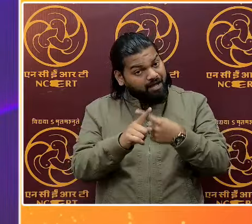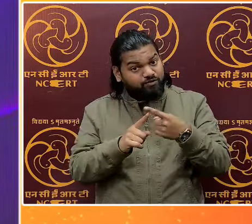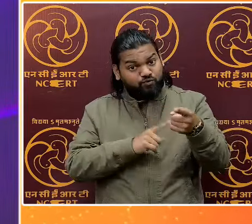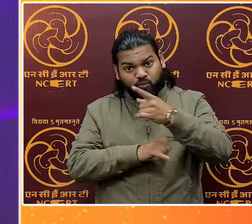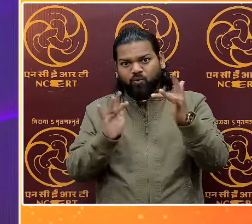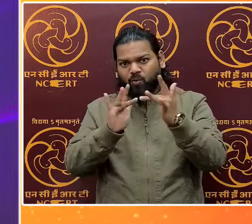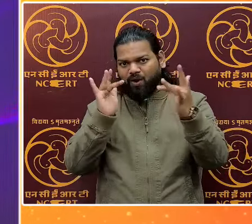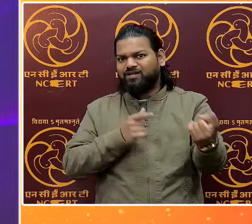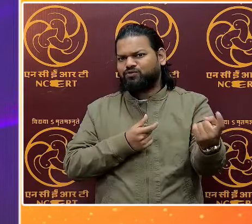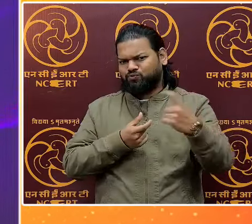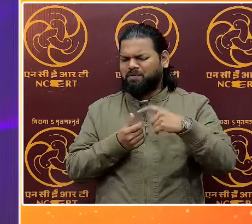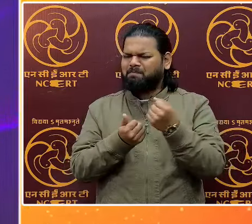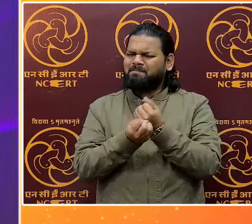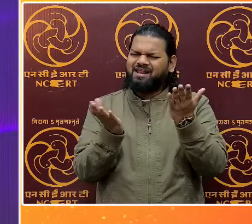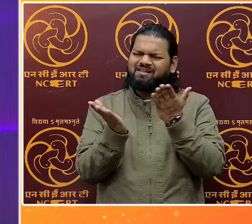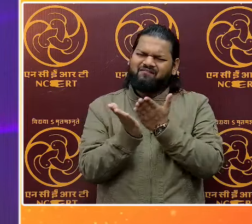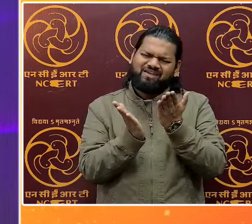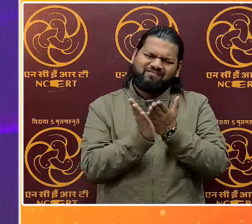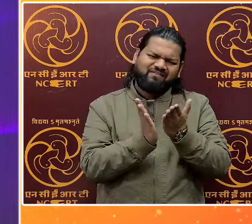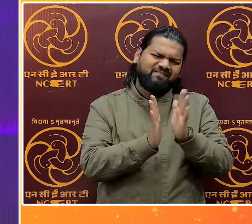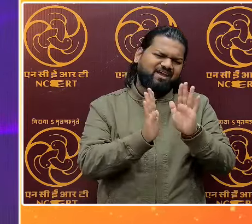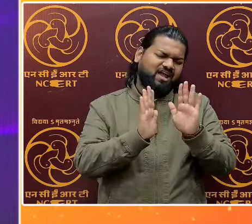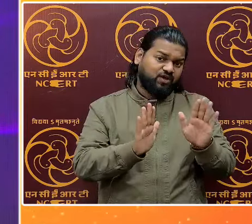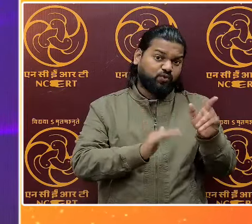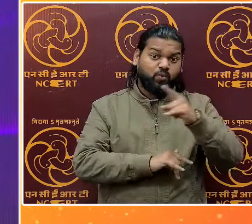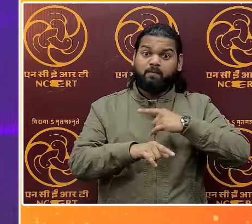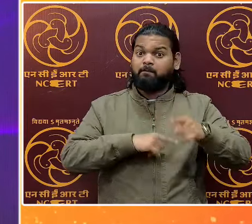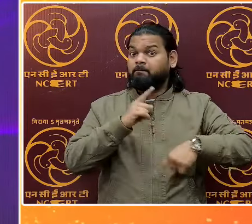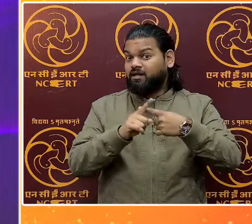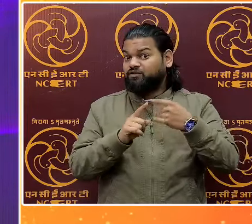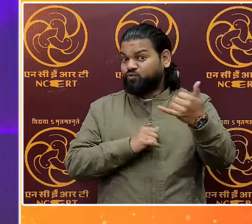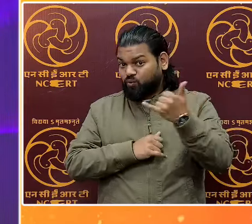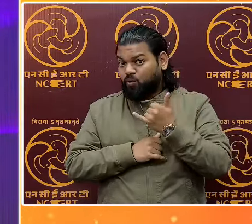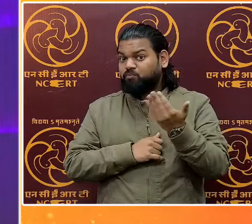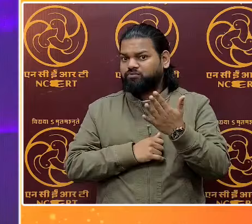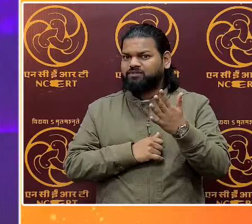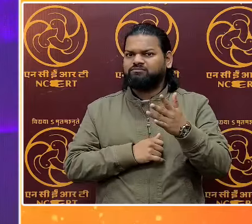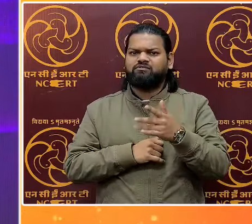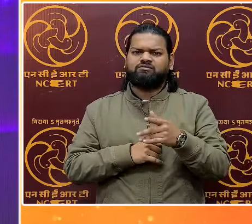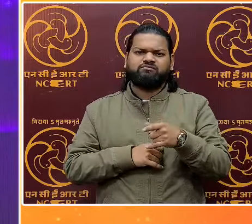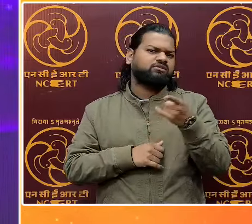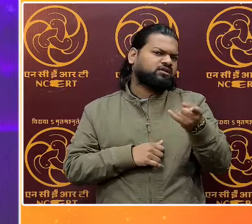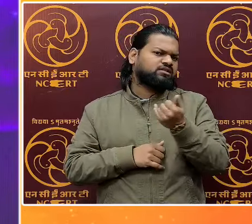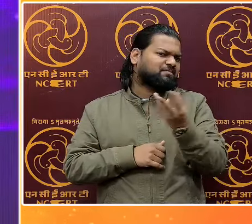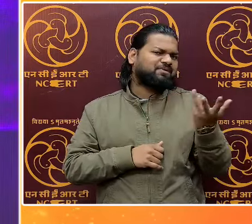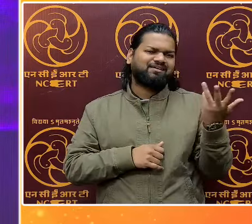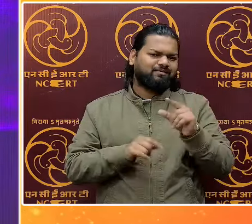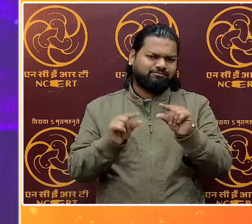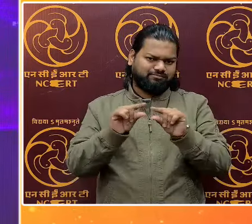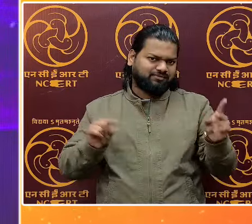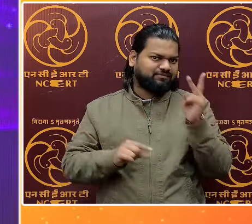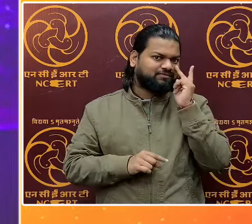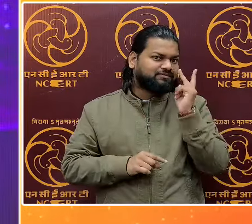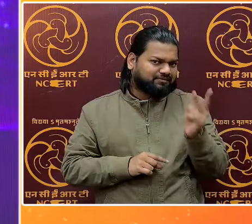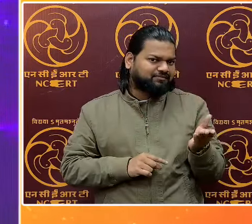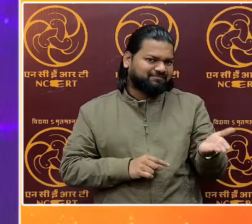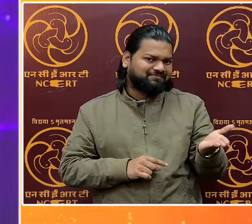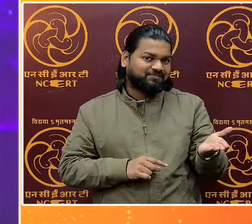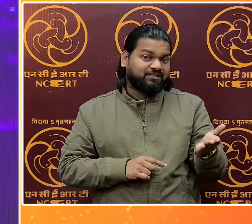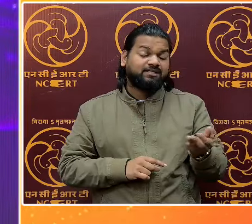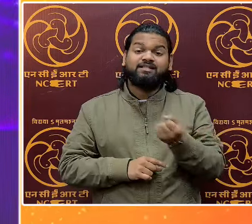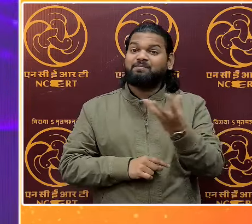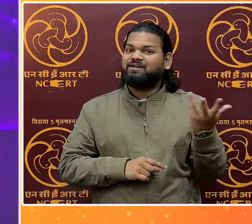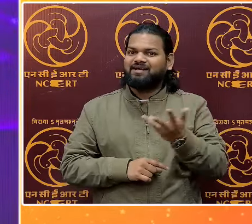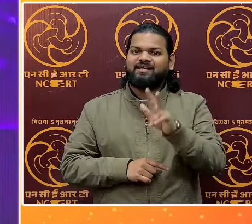us through the various medium. You can also contact us through the IVRS number and the number is also flashing on your screen and number